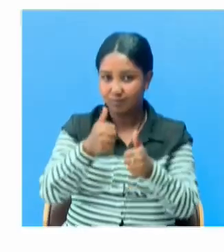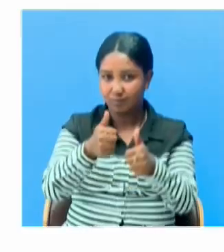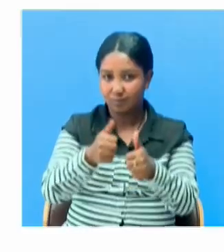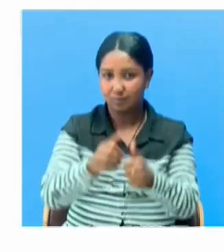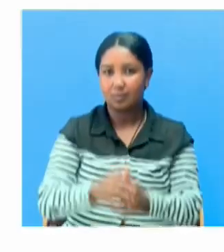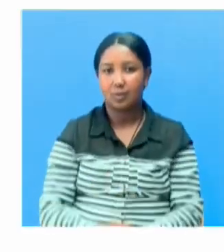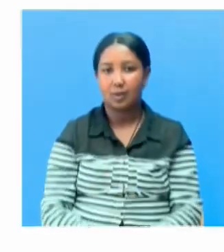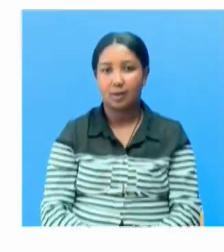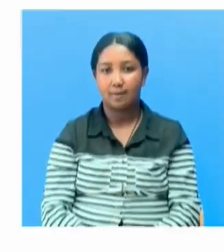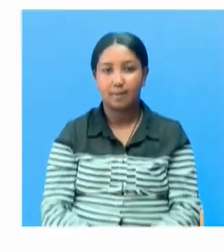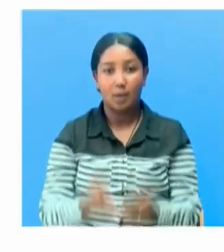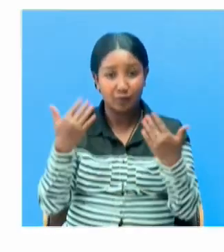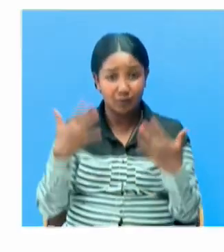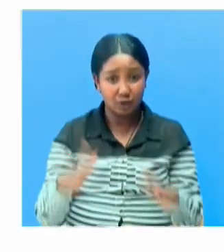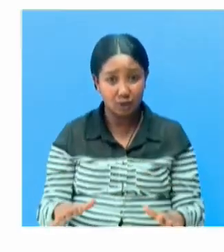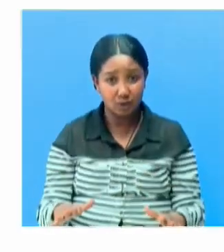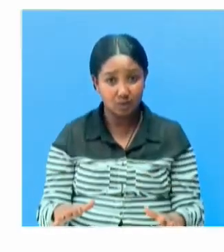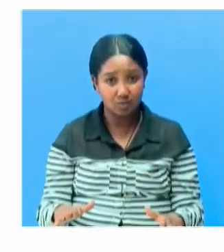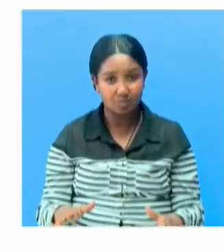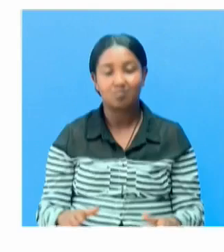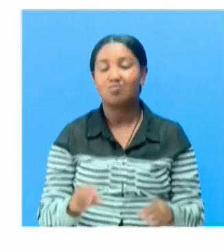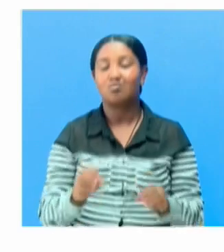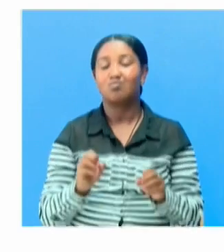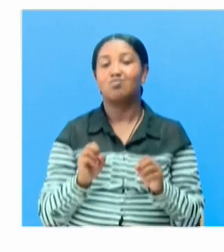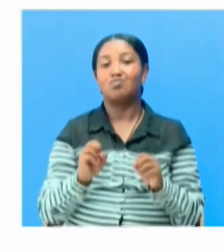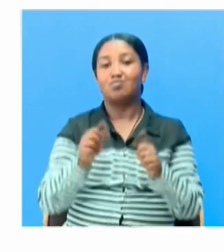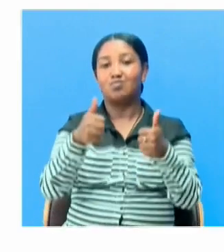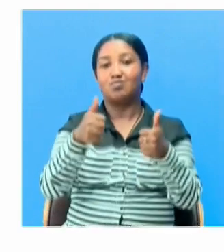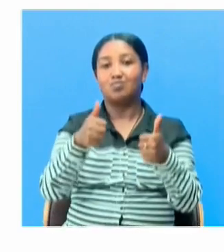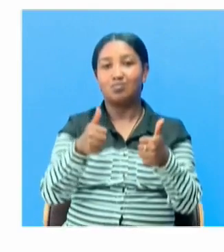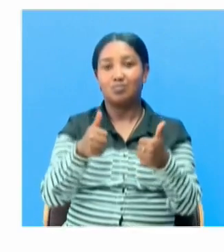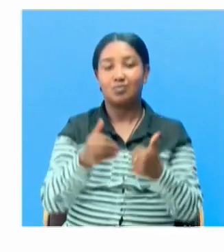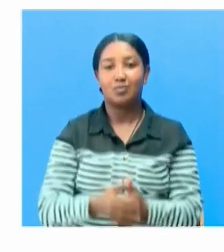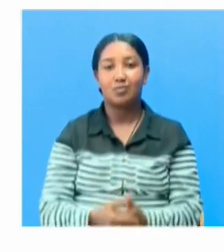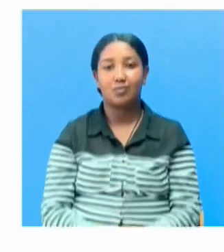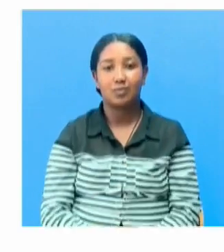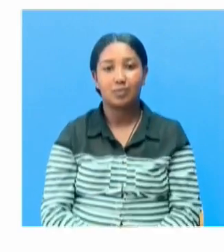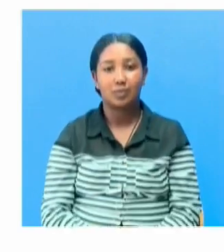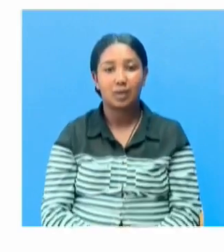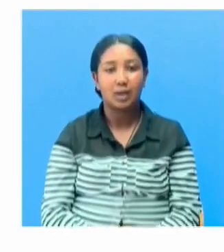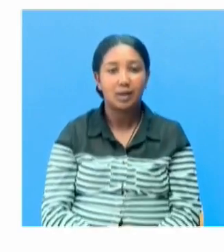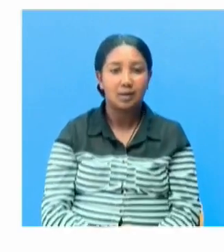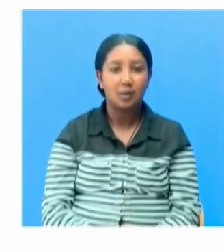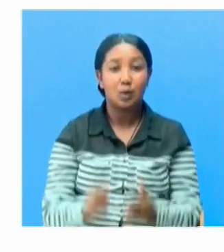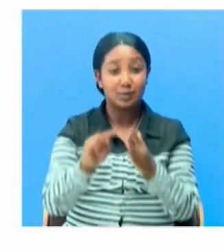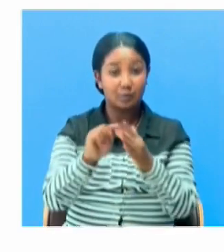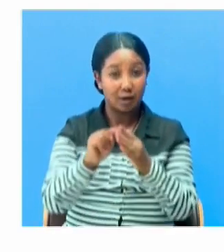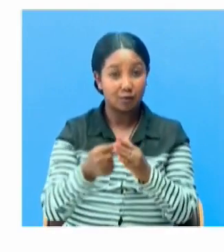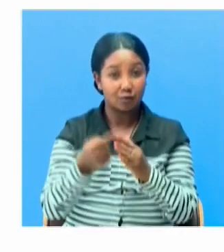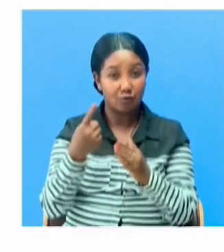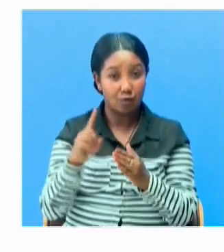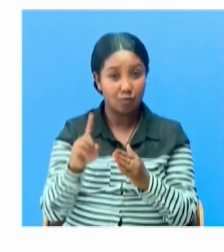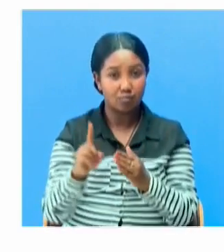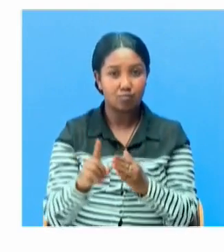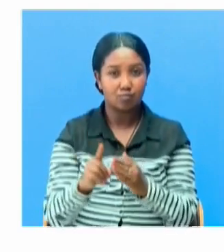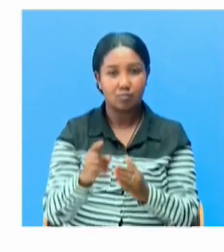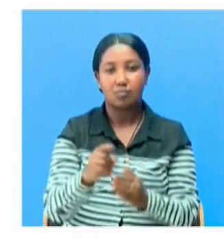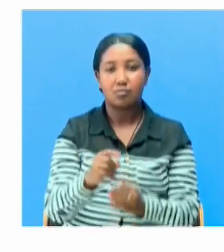Well done. I hope you're finished. Nice student. Come on here. When we start from